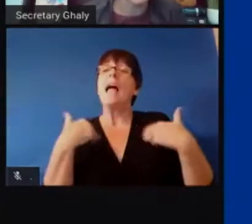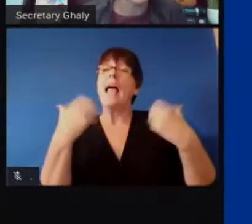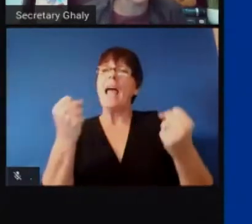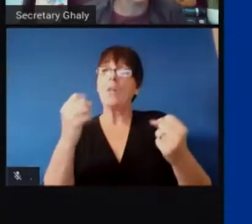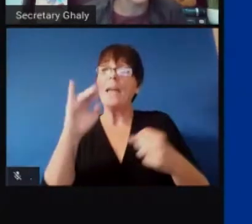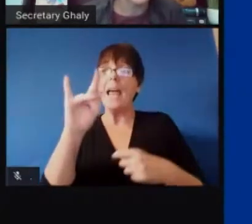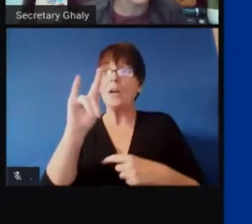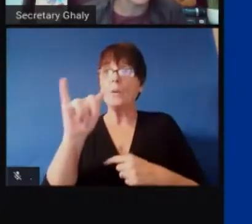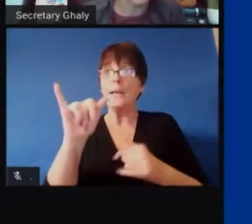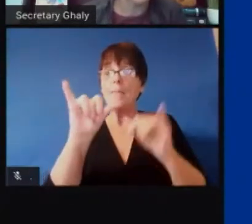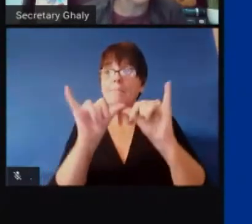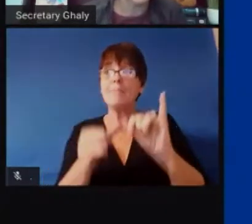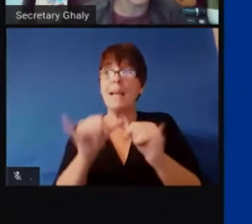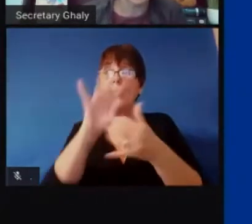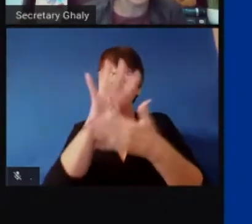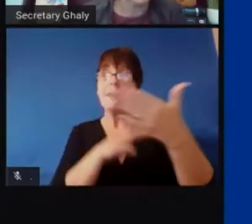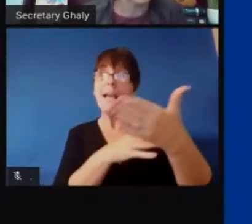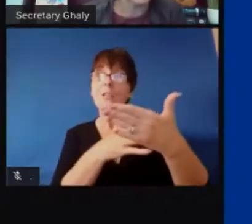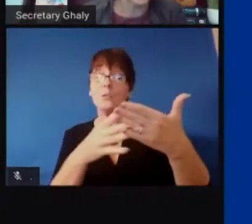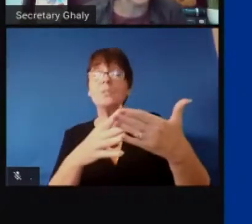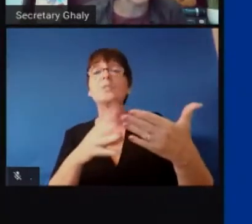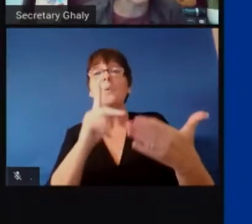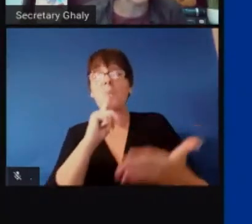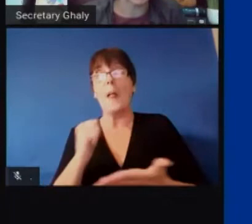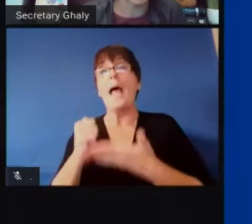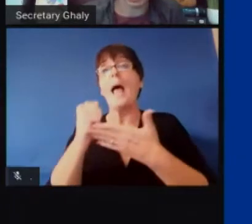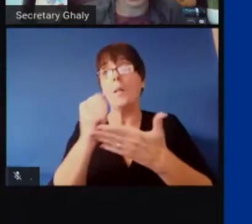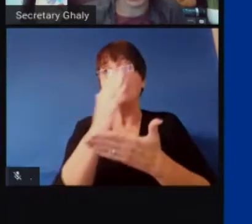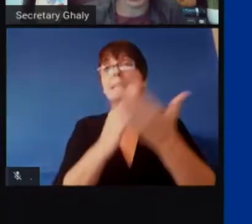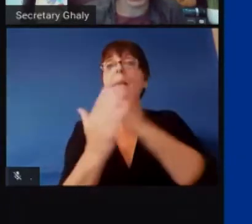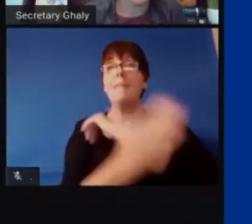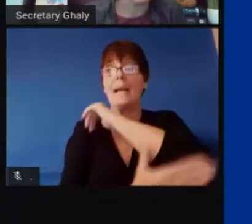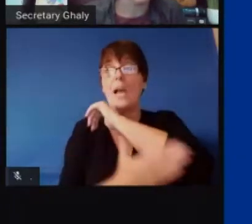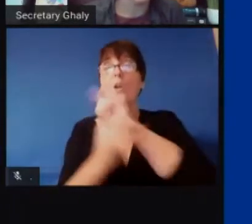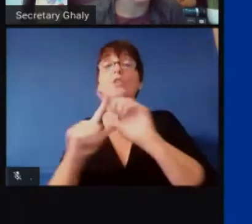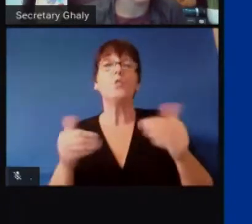on, and pleased to see how that is helping certain counties move forward.